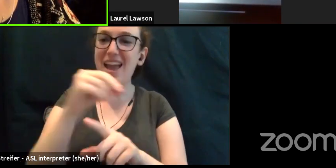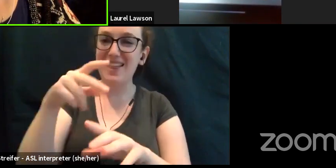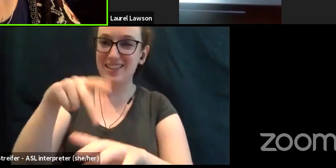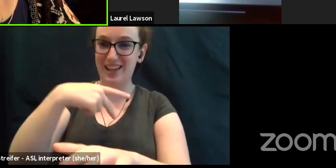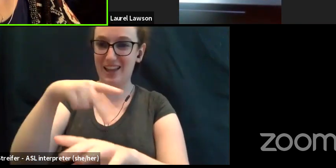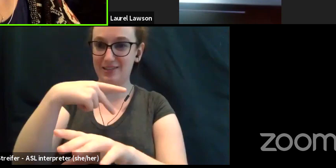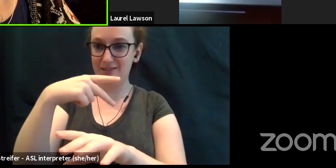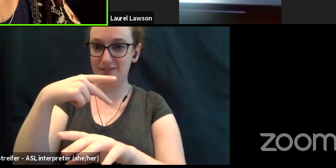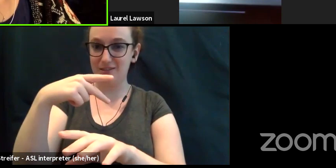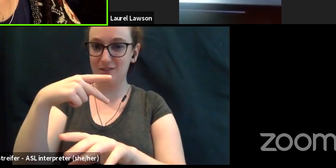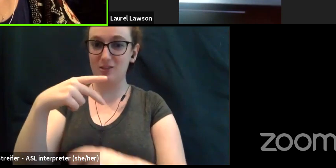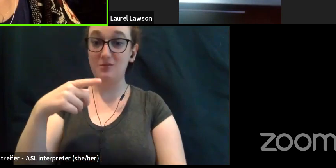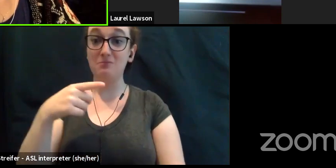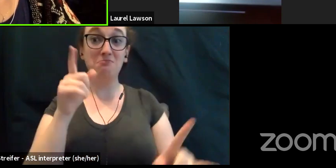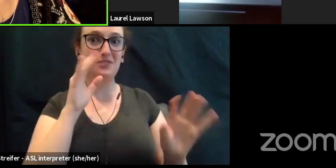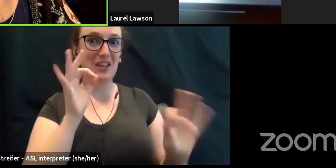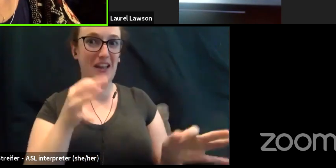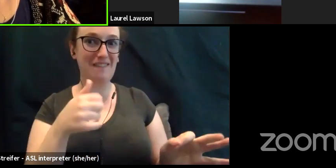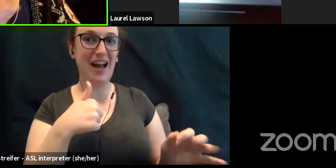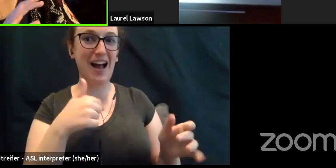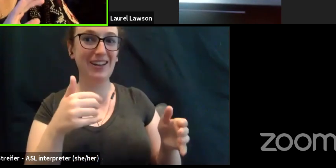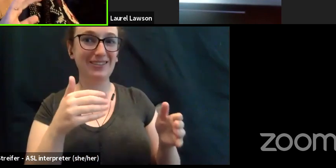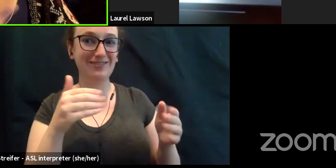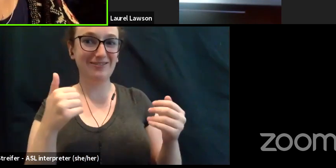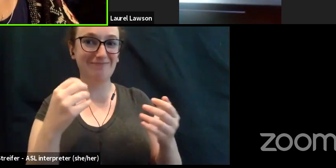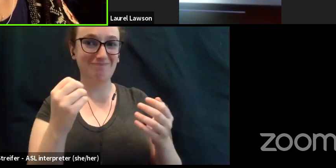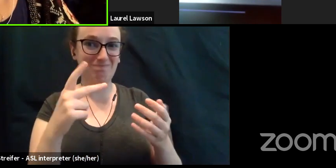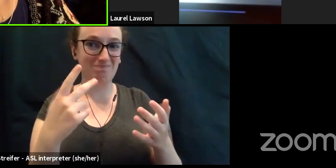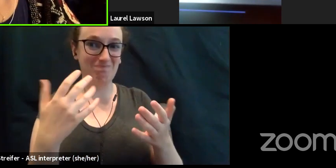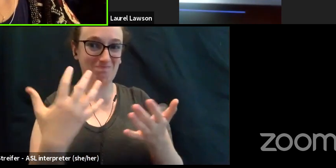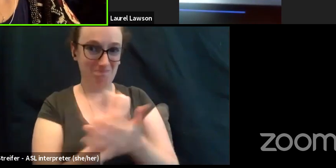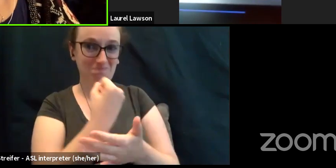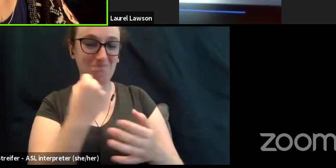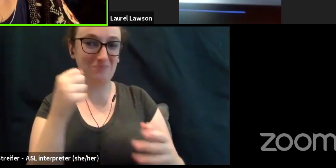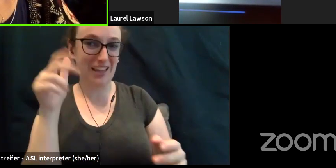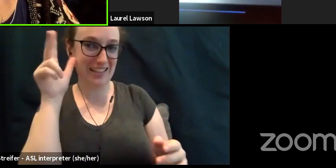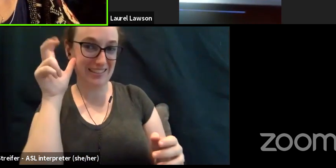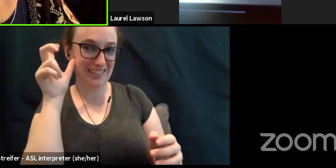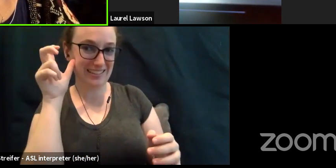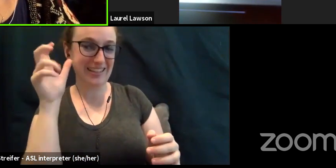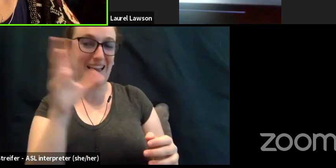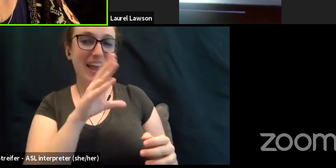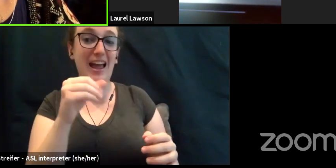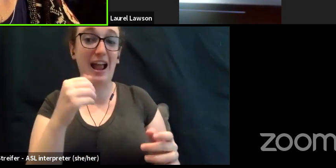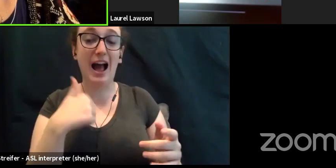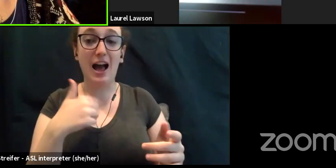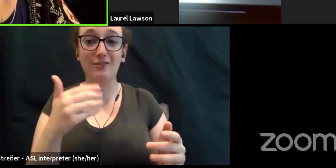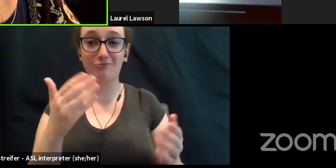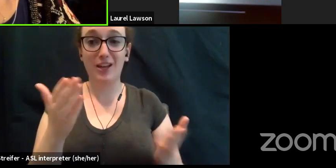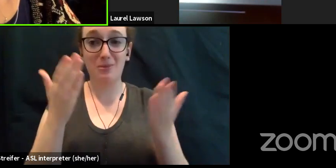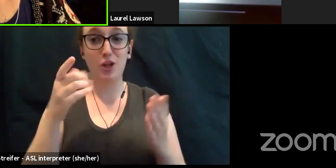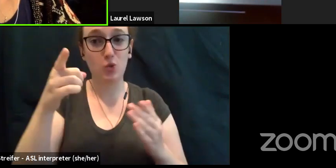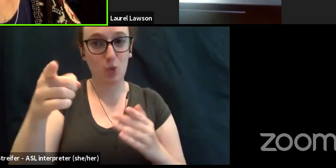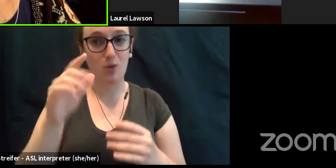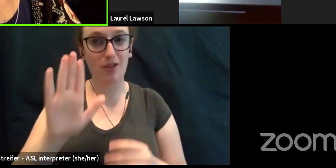Definitely. I got to listen to some of them, and I definitely encourage people out there to head to their website and check